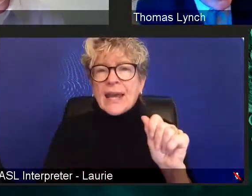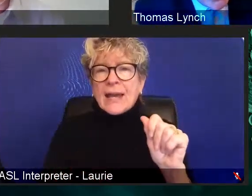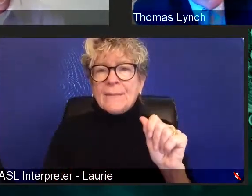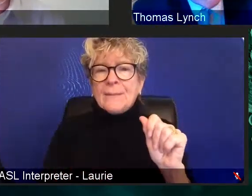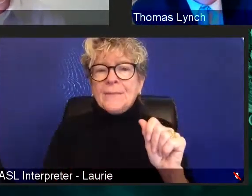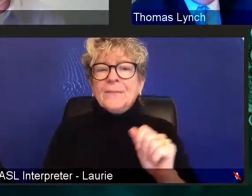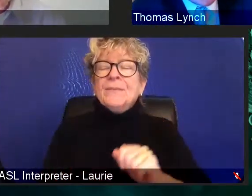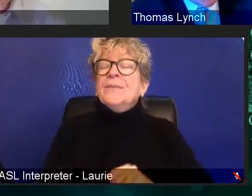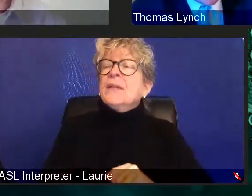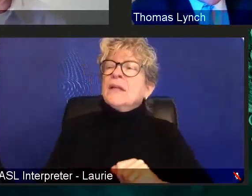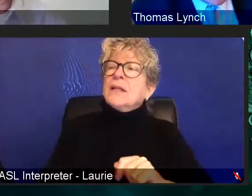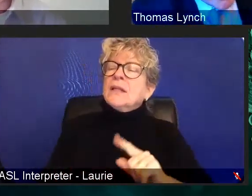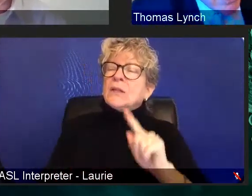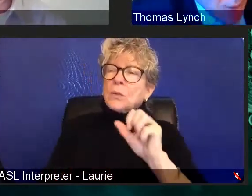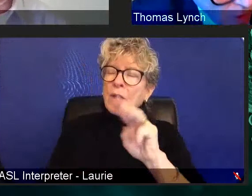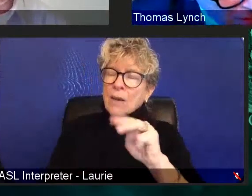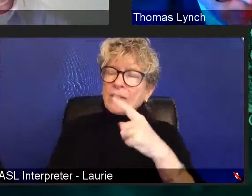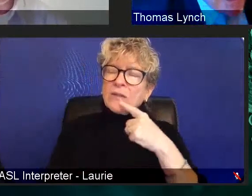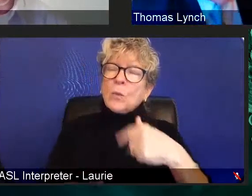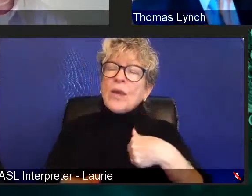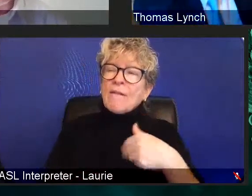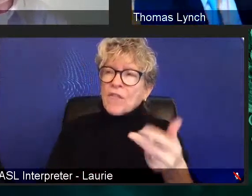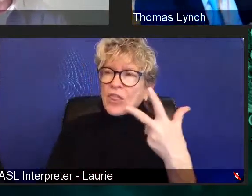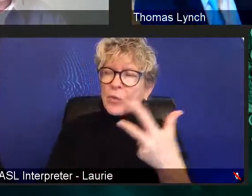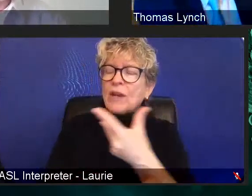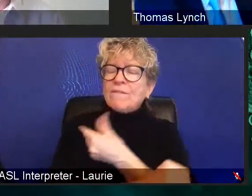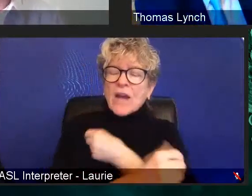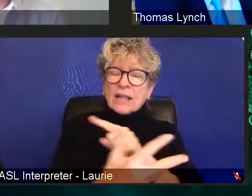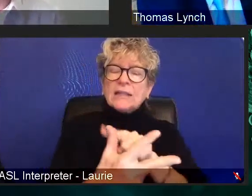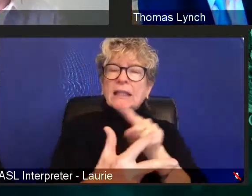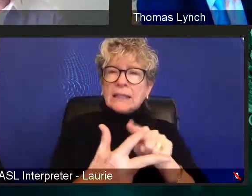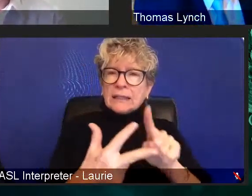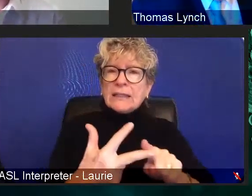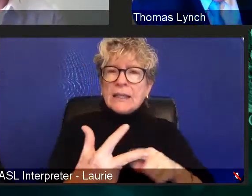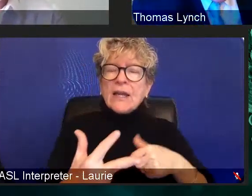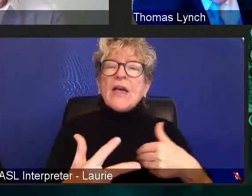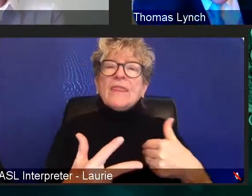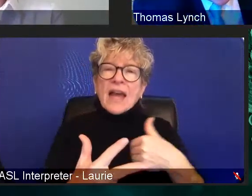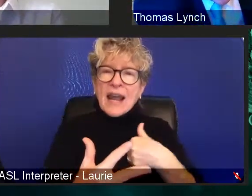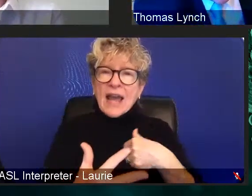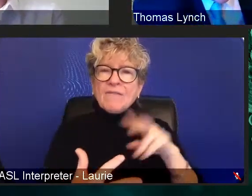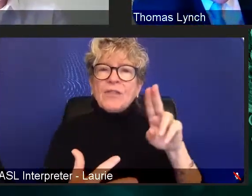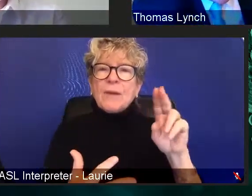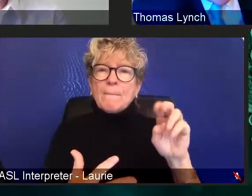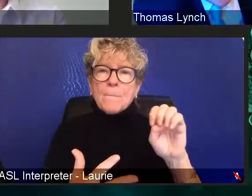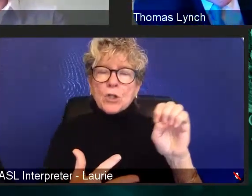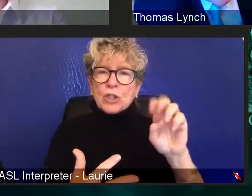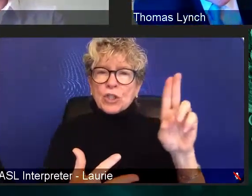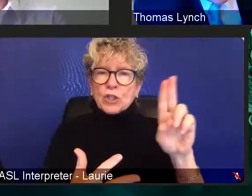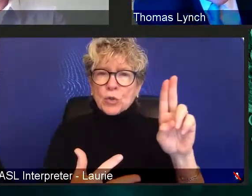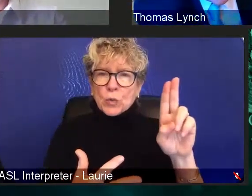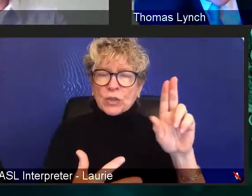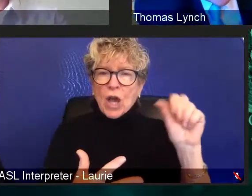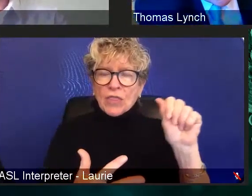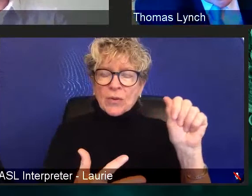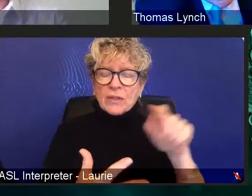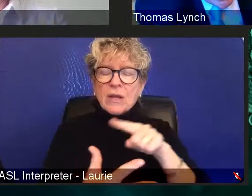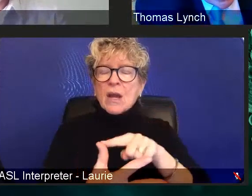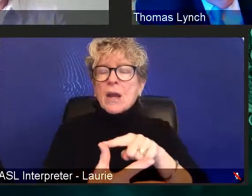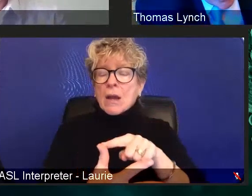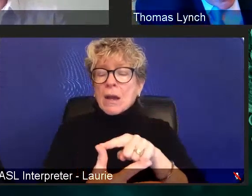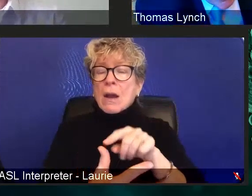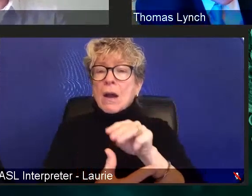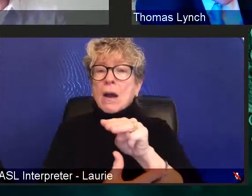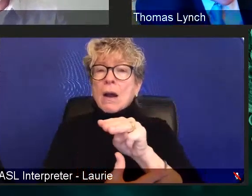3 vaccines in the U.S. that have emergency use authorizations. We've got the 2 RNA vaccines, Moderna